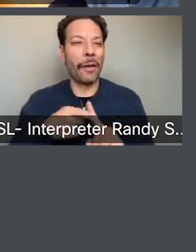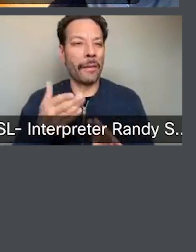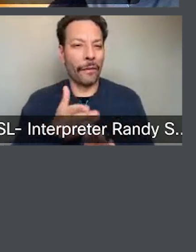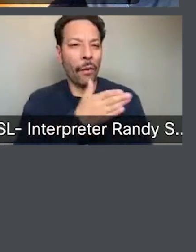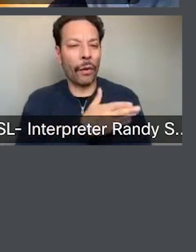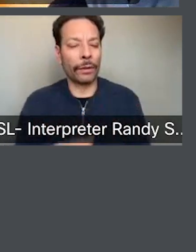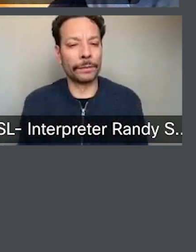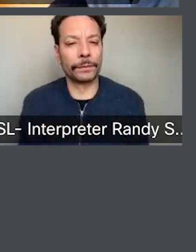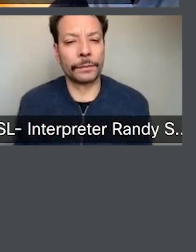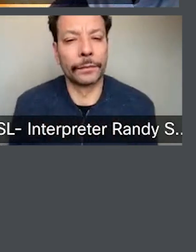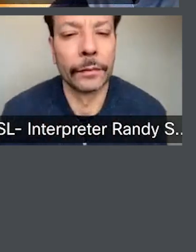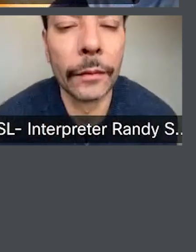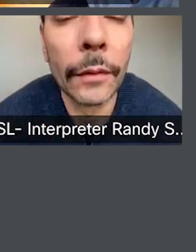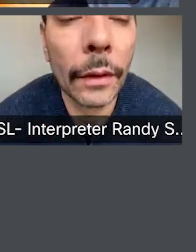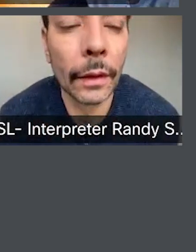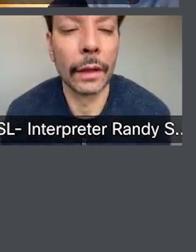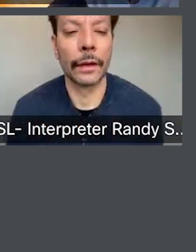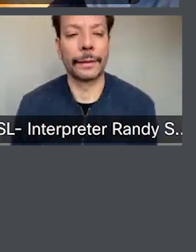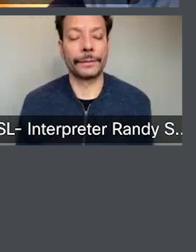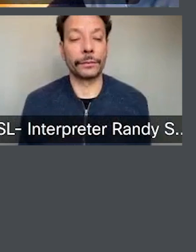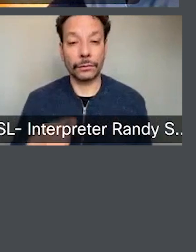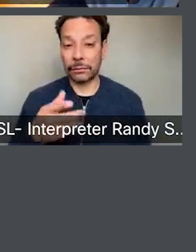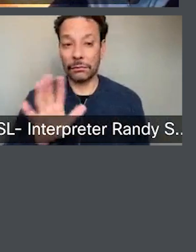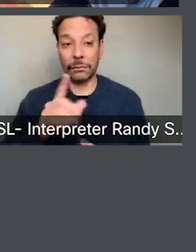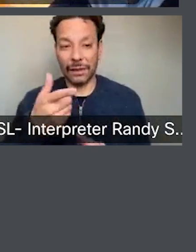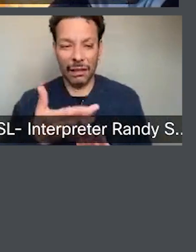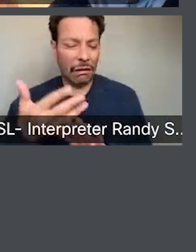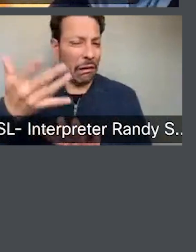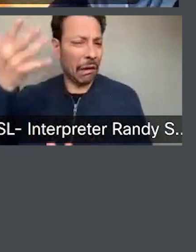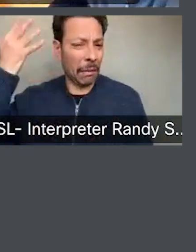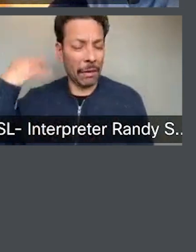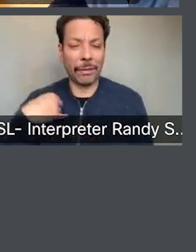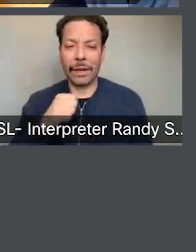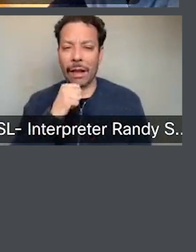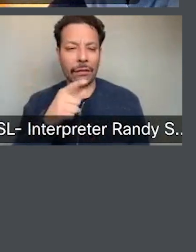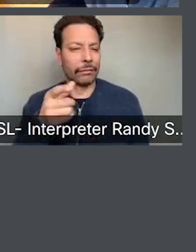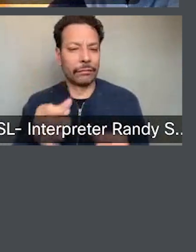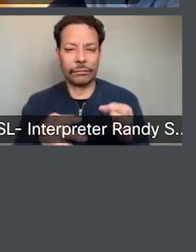And in fact, even though that was a long time ago, and I'm not going to go over this